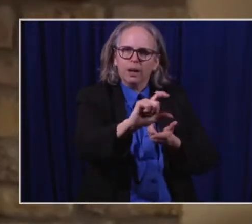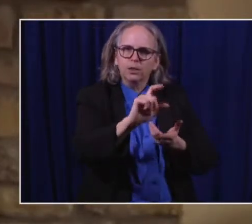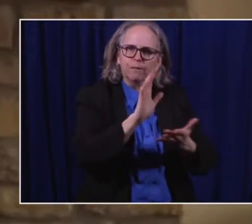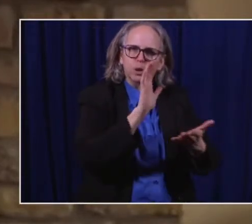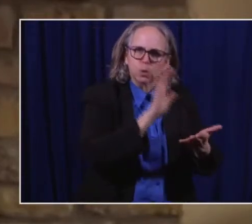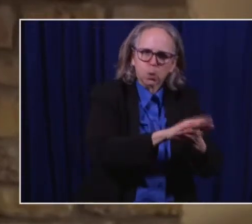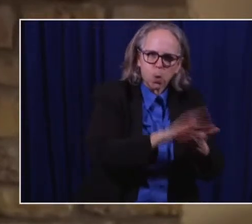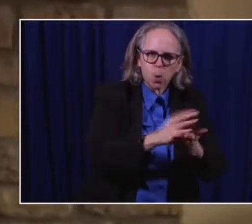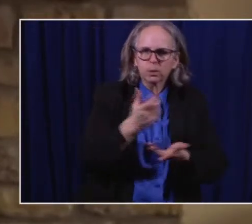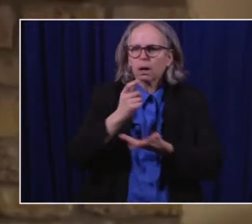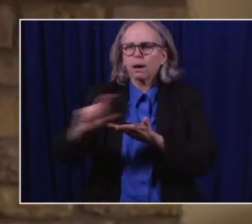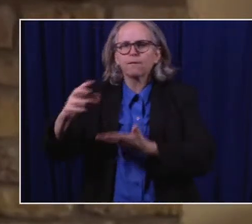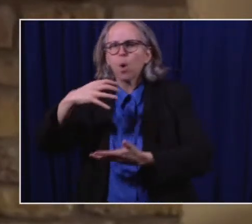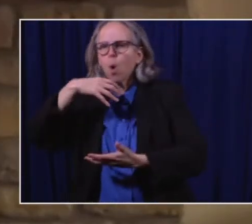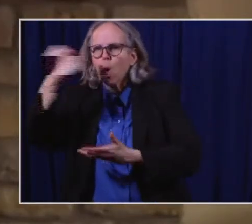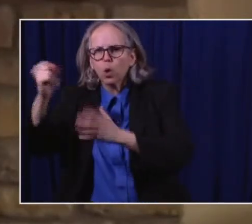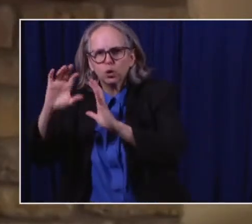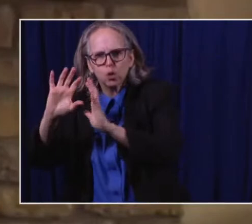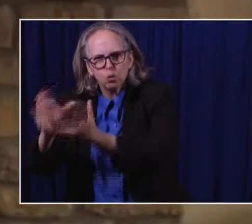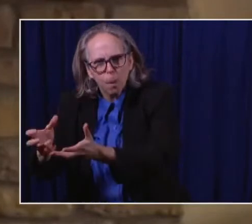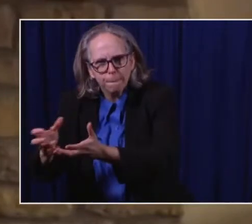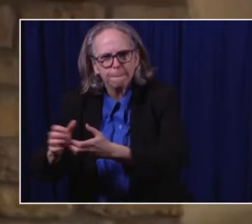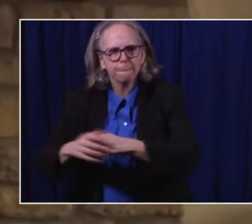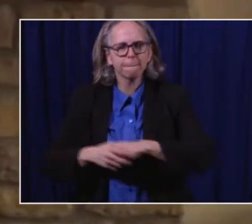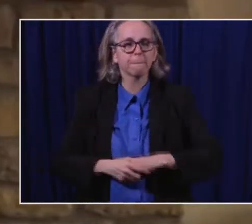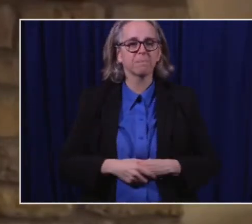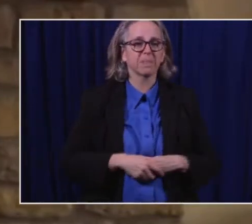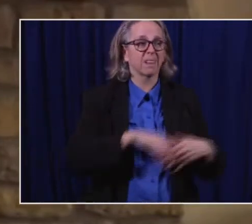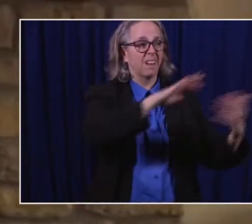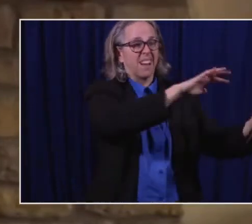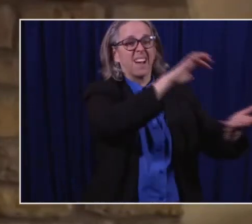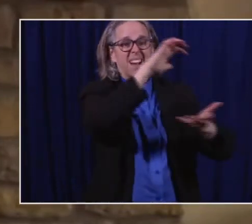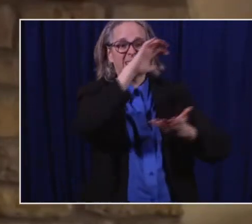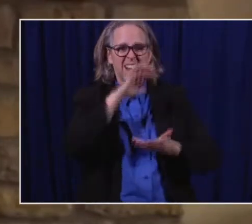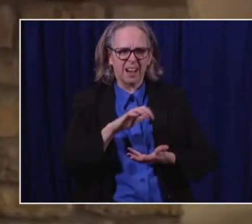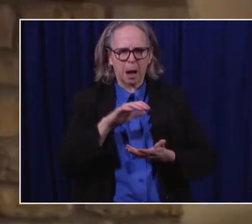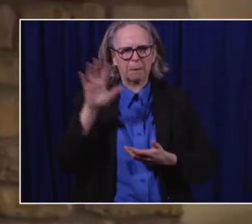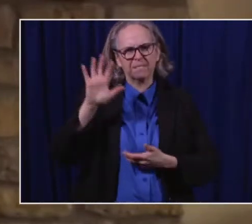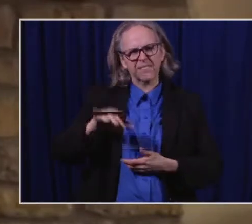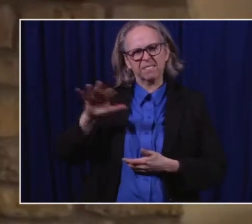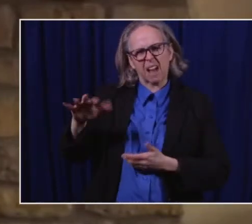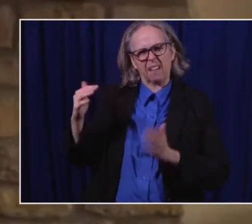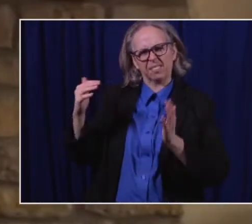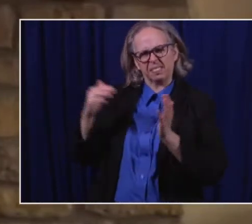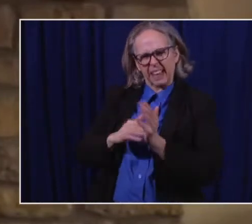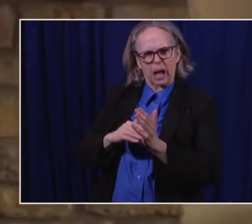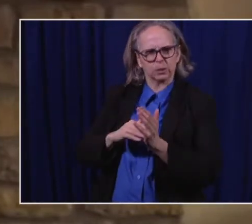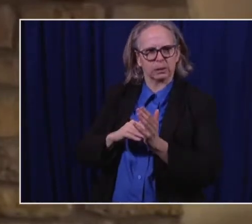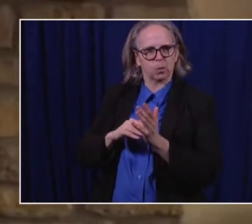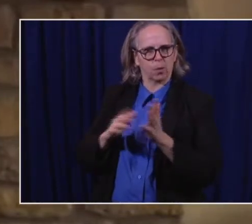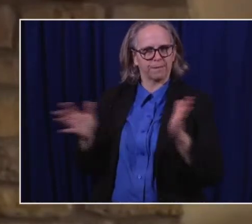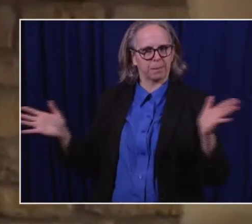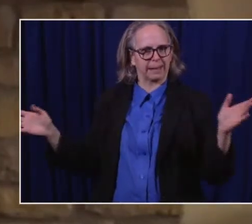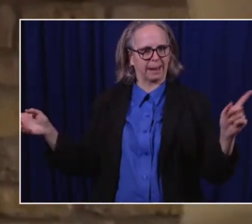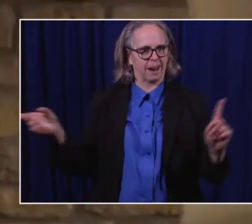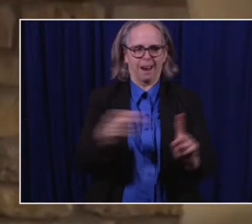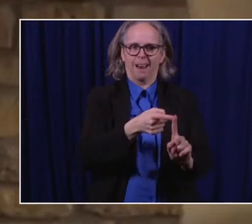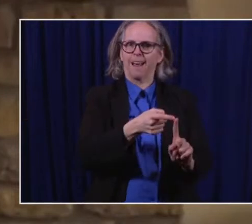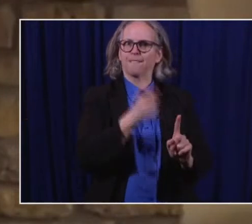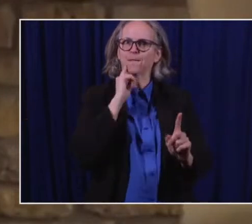population every week. At the same time, we'll be having about 55,000 that will go to our schools. Those are generally